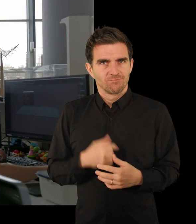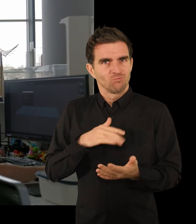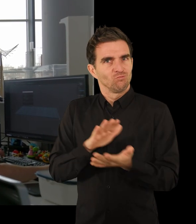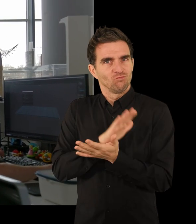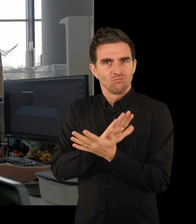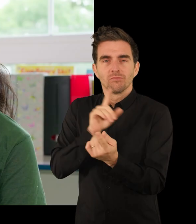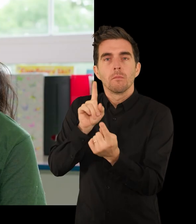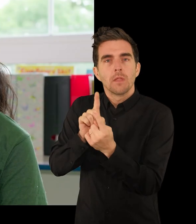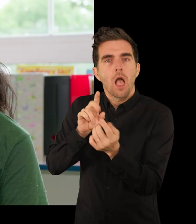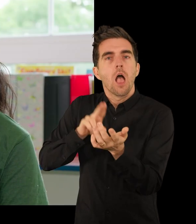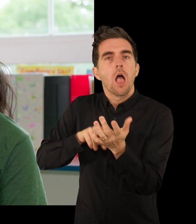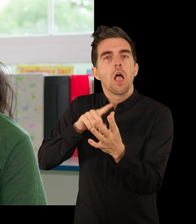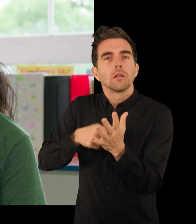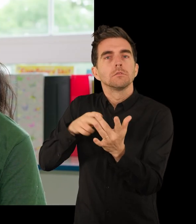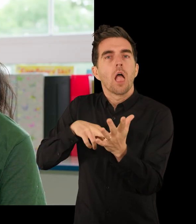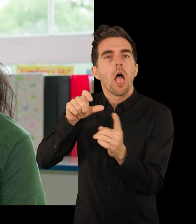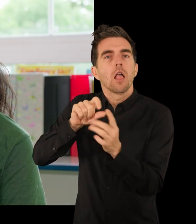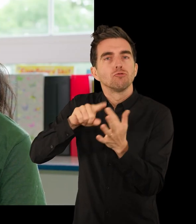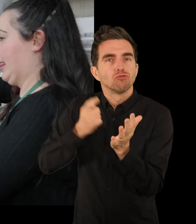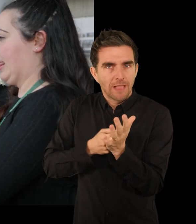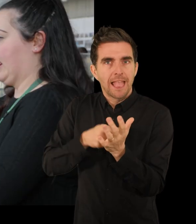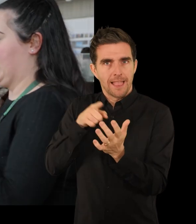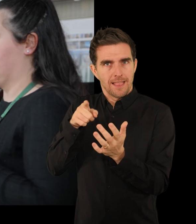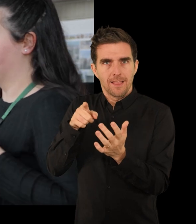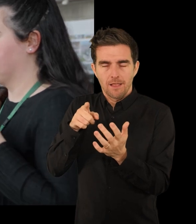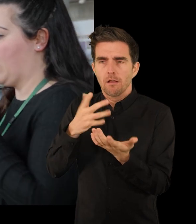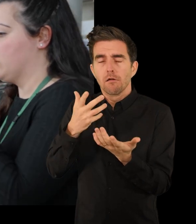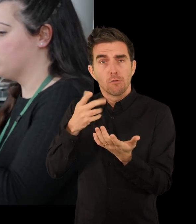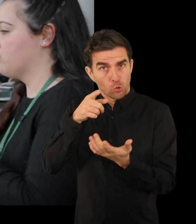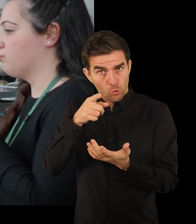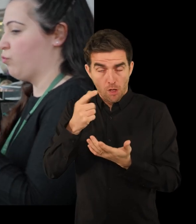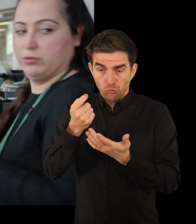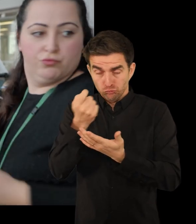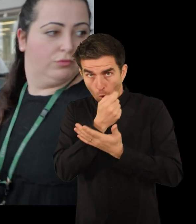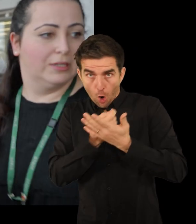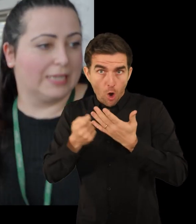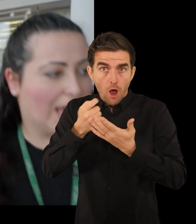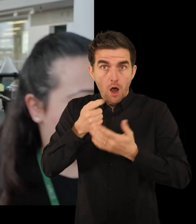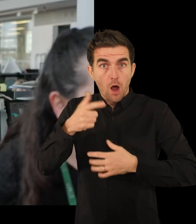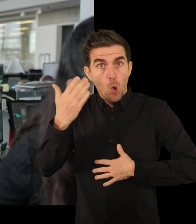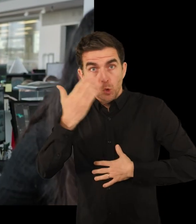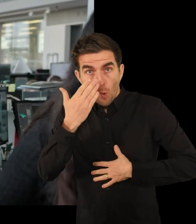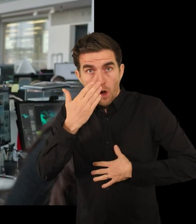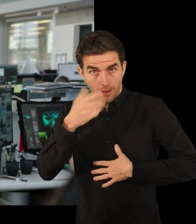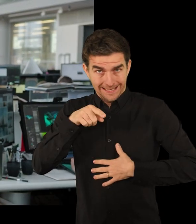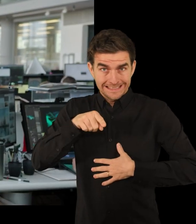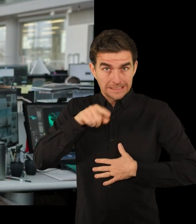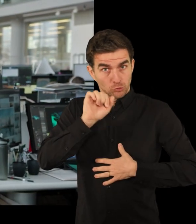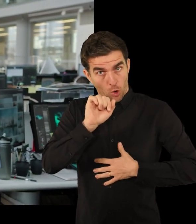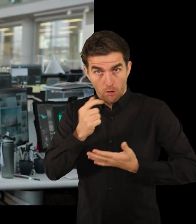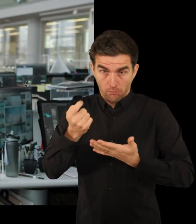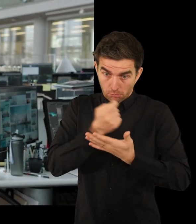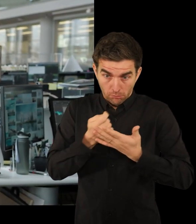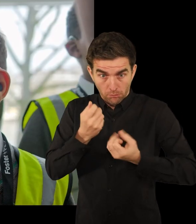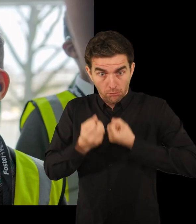I enjoyed meeting Narinda, who is an art director. So when you're drawing at school and you're telling